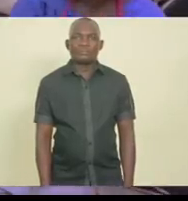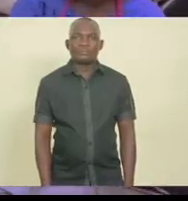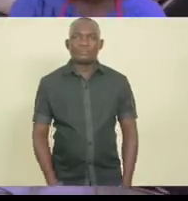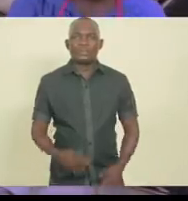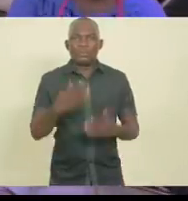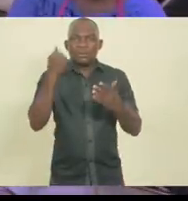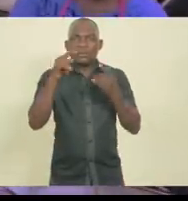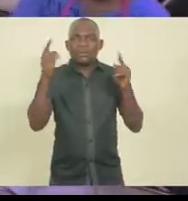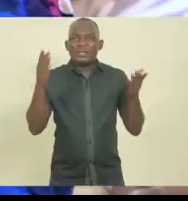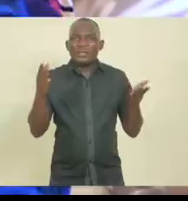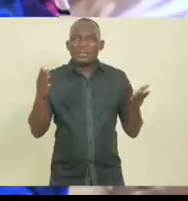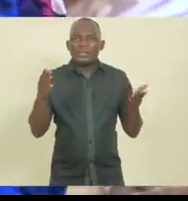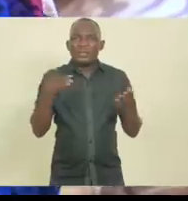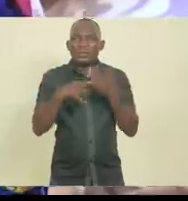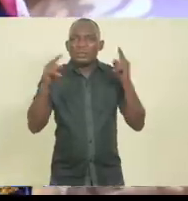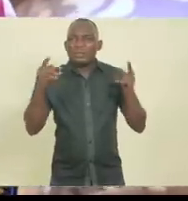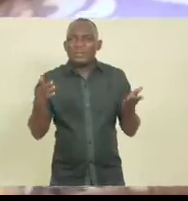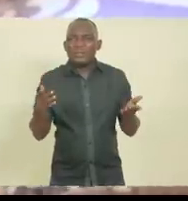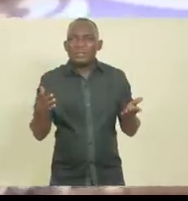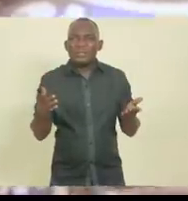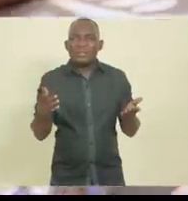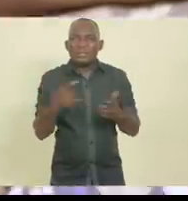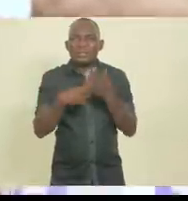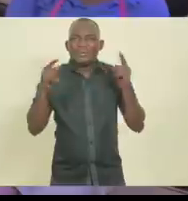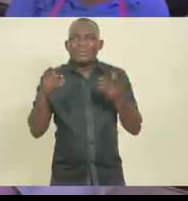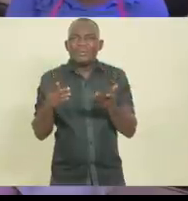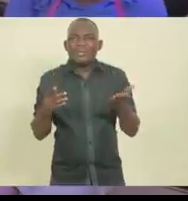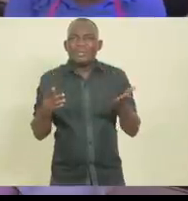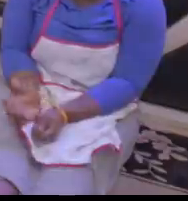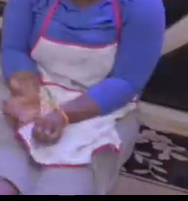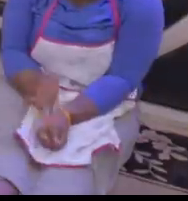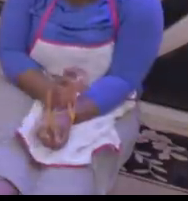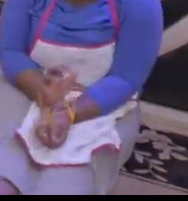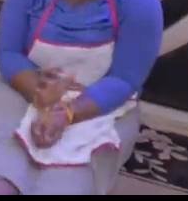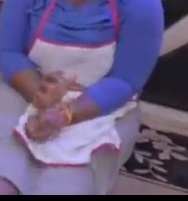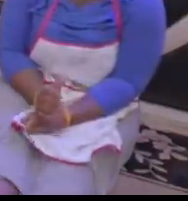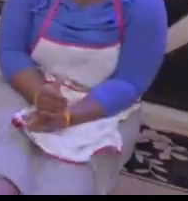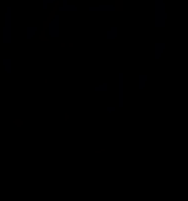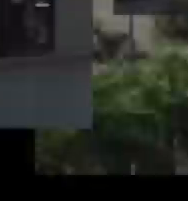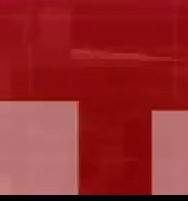Oh my goodness! What happened to you people? Titi, are you okay?